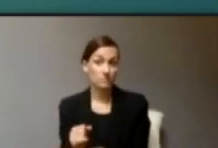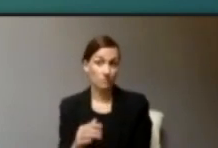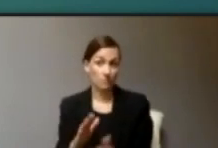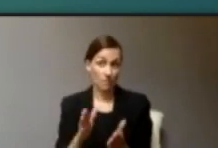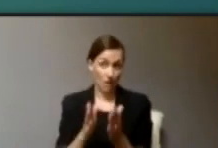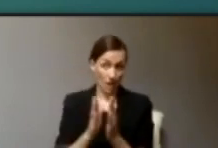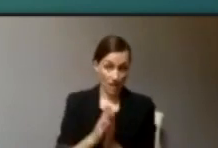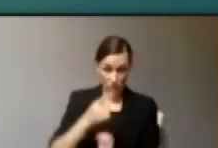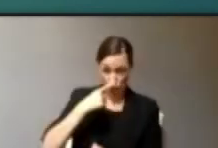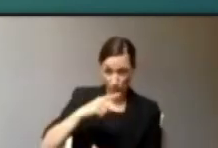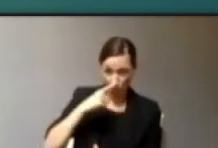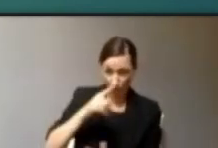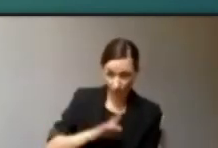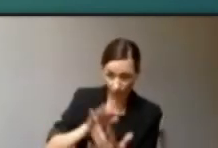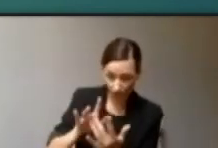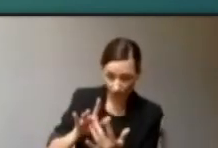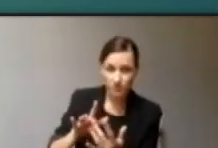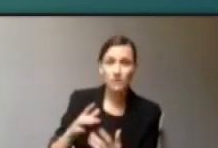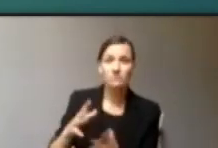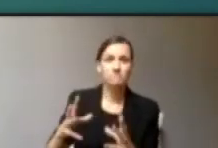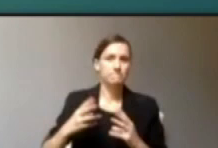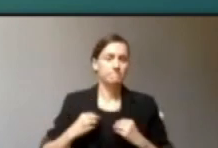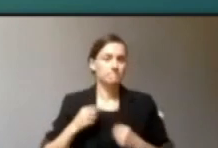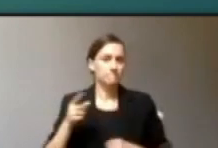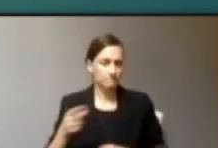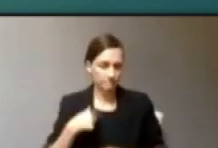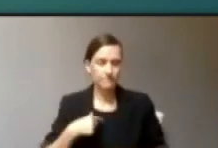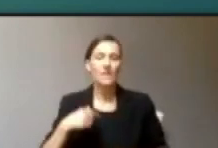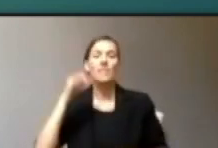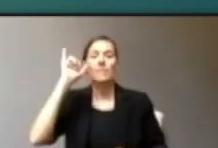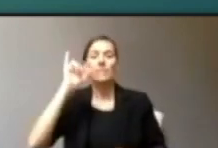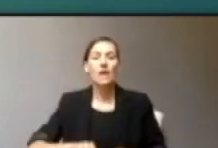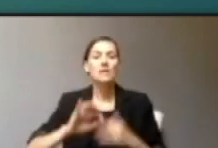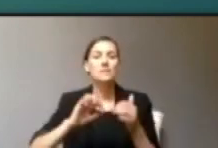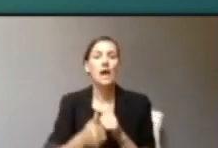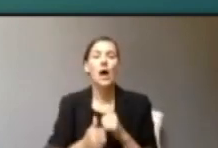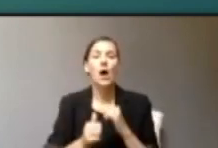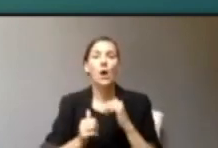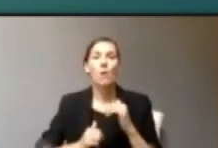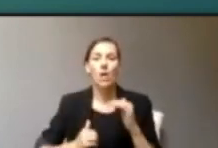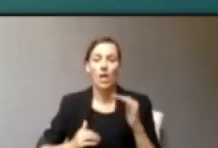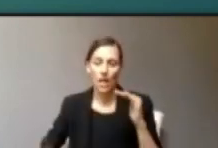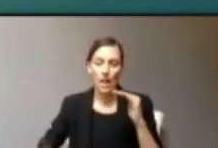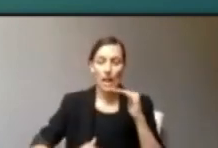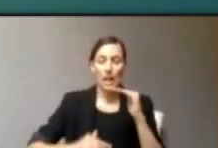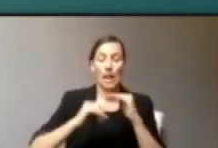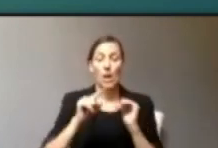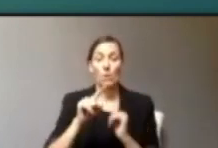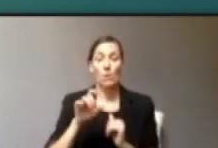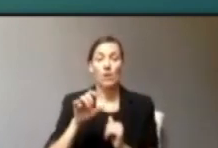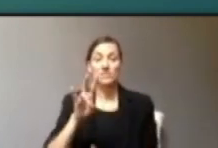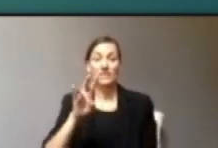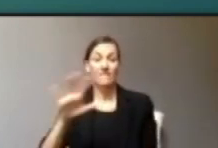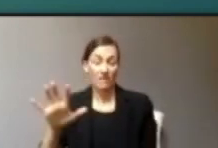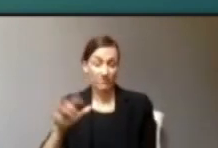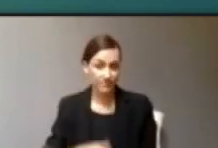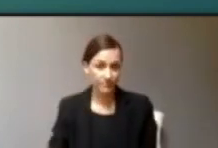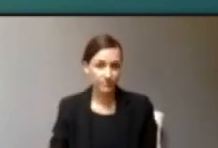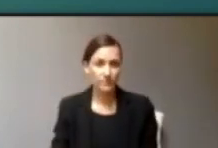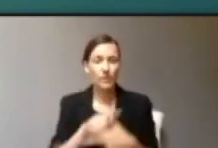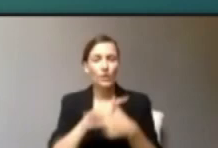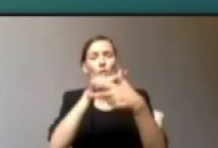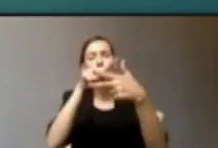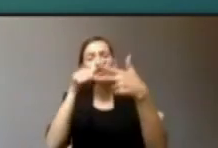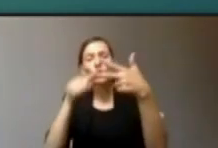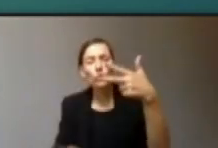for the study. And that's what got us to our 105 number. And so we used 3 primary measures, 2